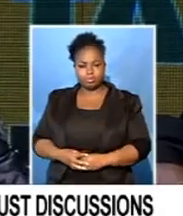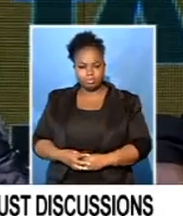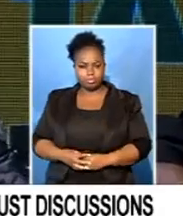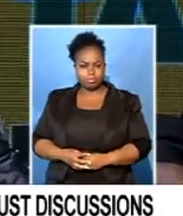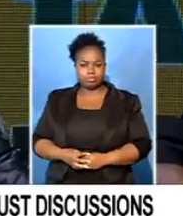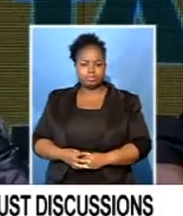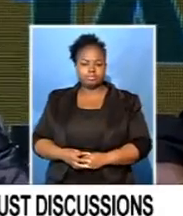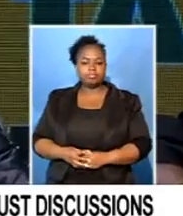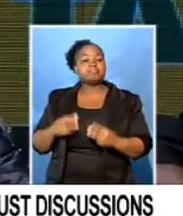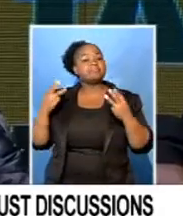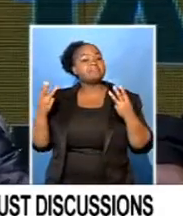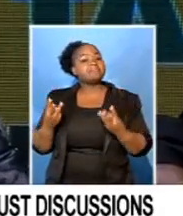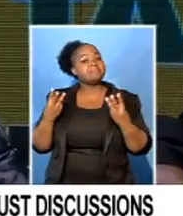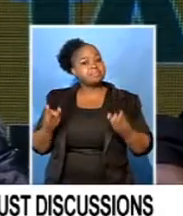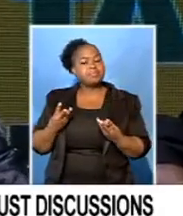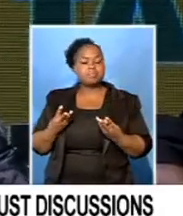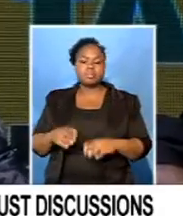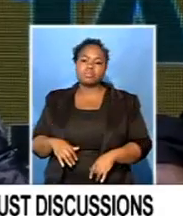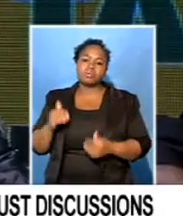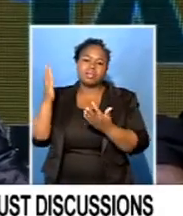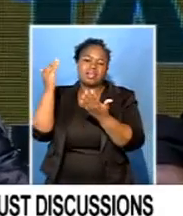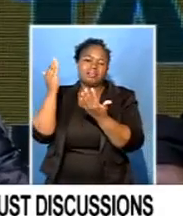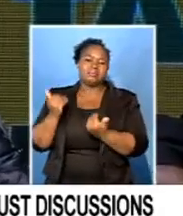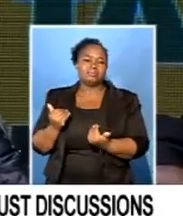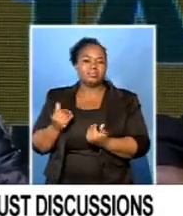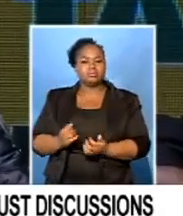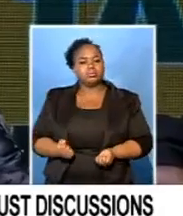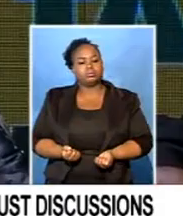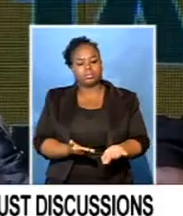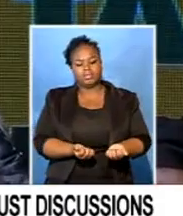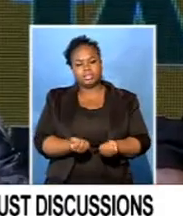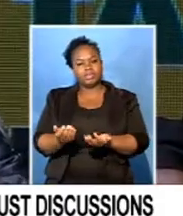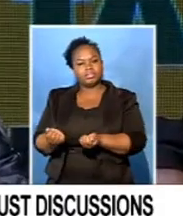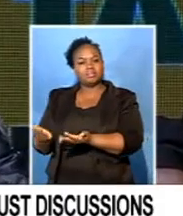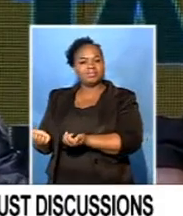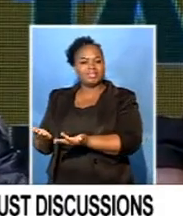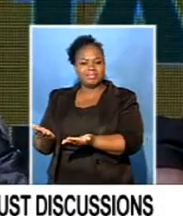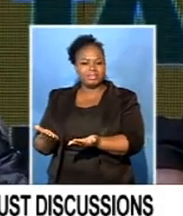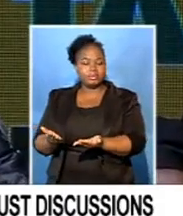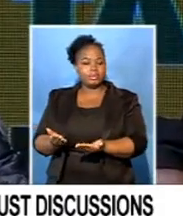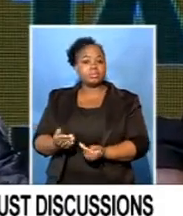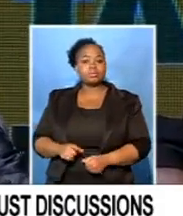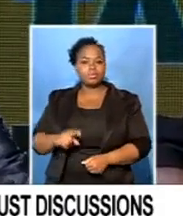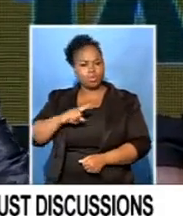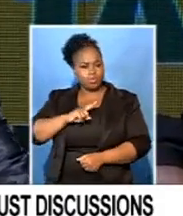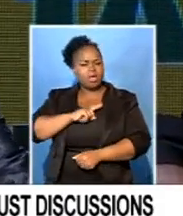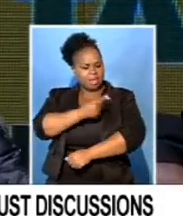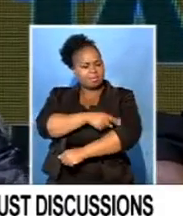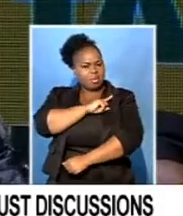People will be expecting a lot of services from you. You will